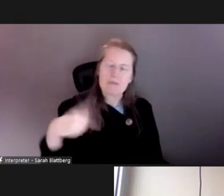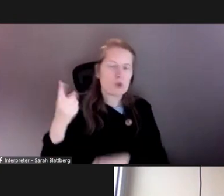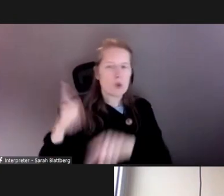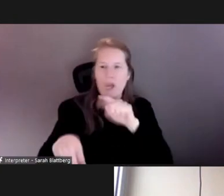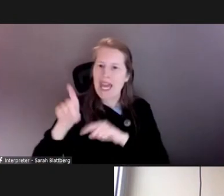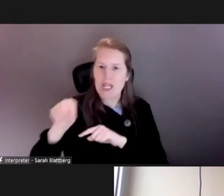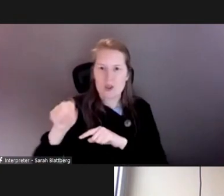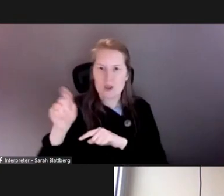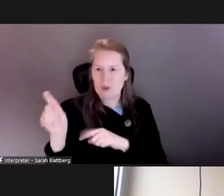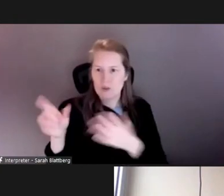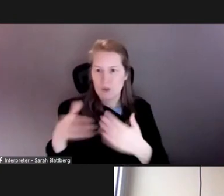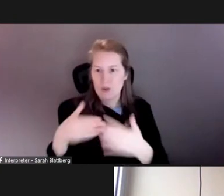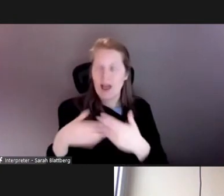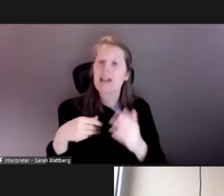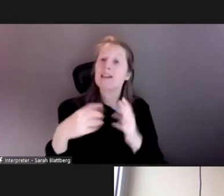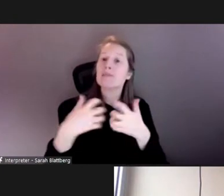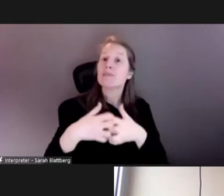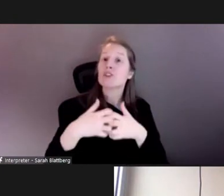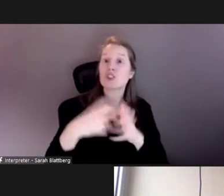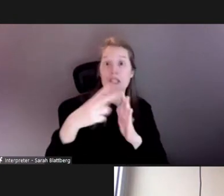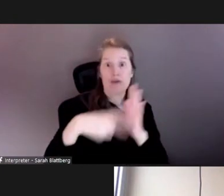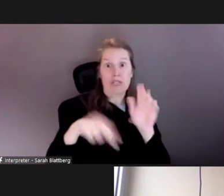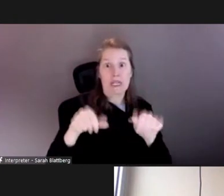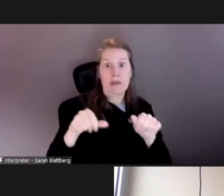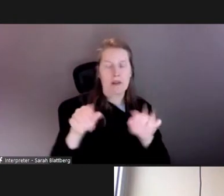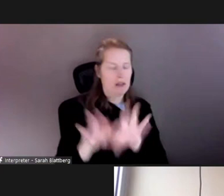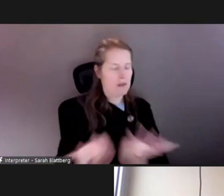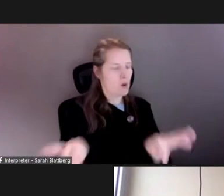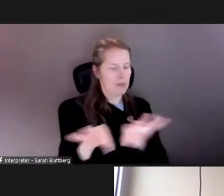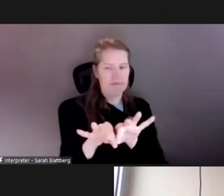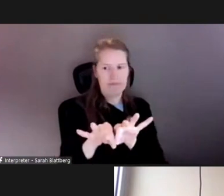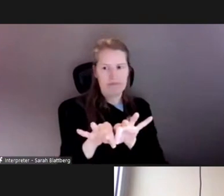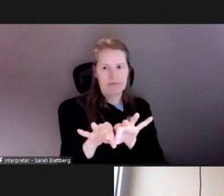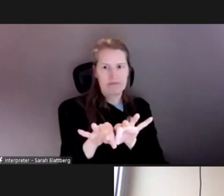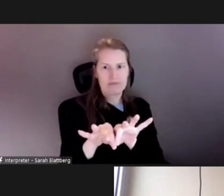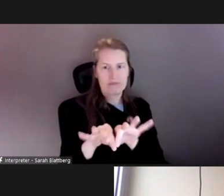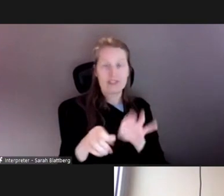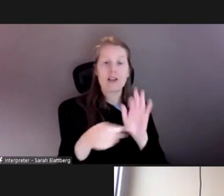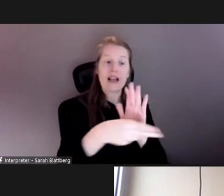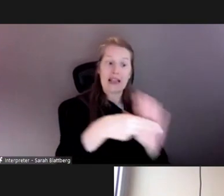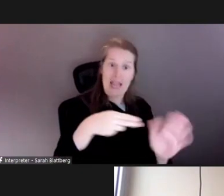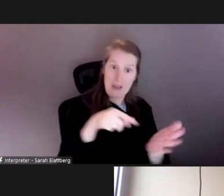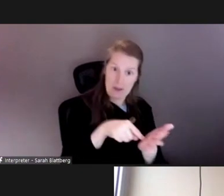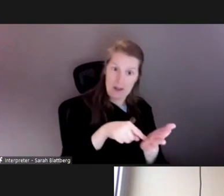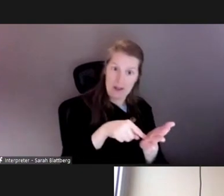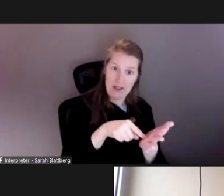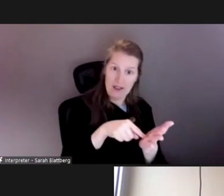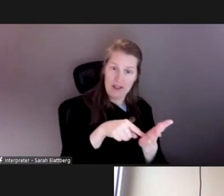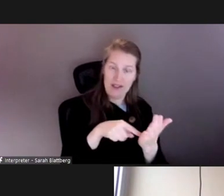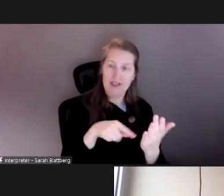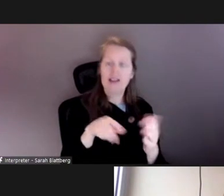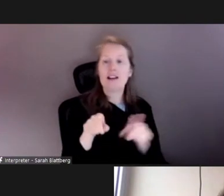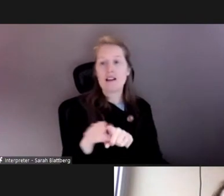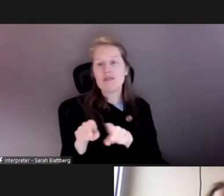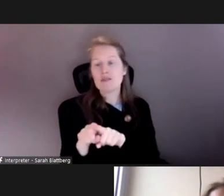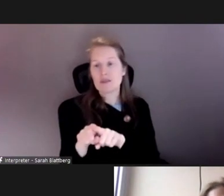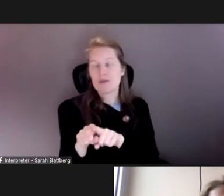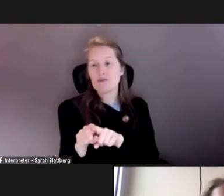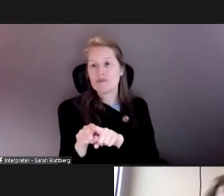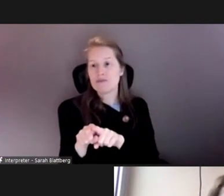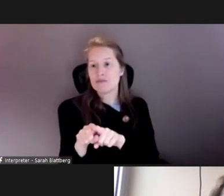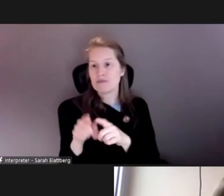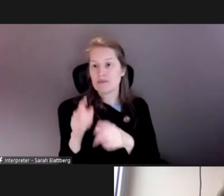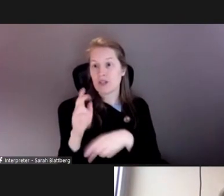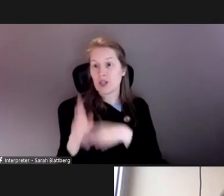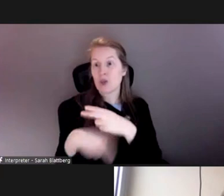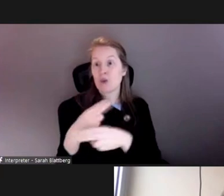Being machine readable for one would be really helpful because then you have not just the label as a resource, but then potentially you have a whole universe